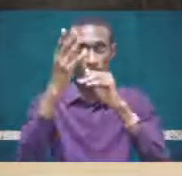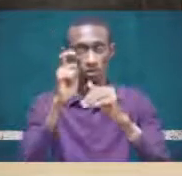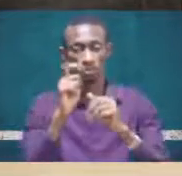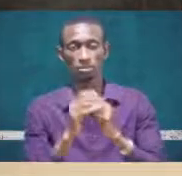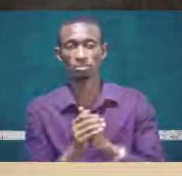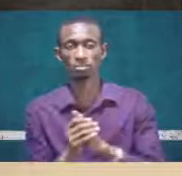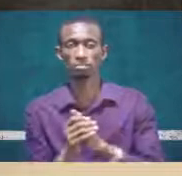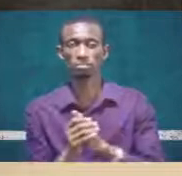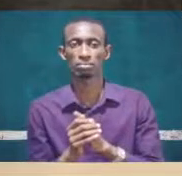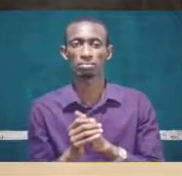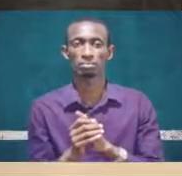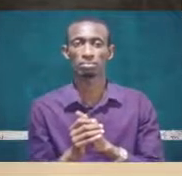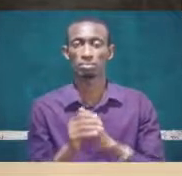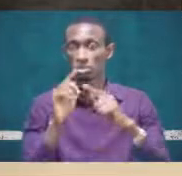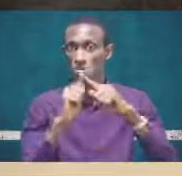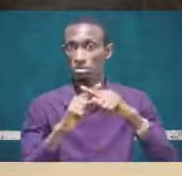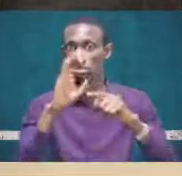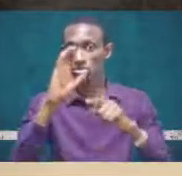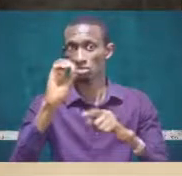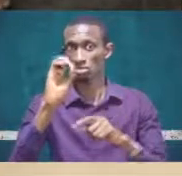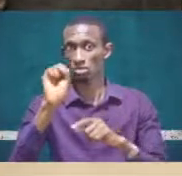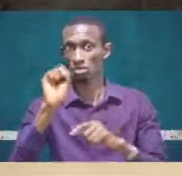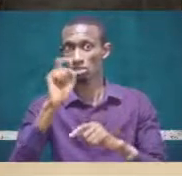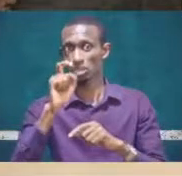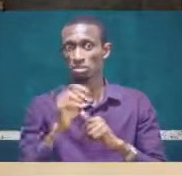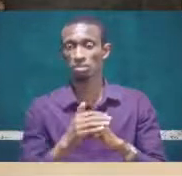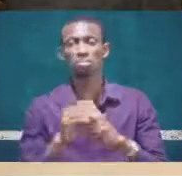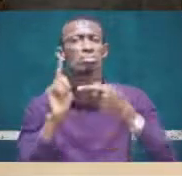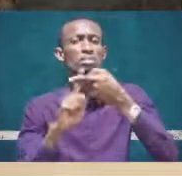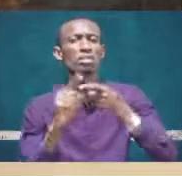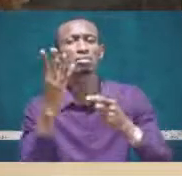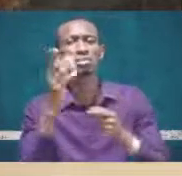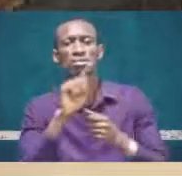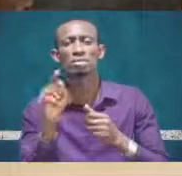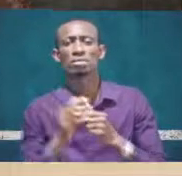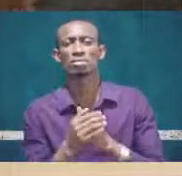4x times the cosine of x plus 4 divided by 5